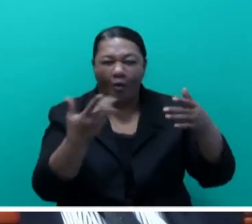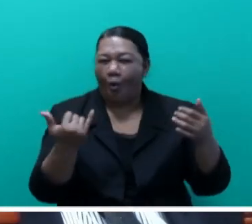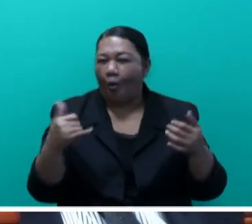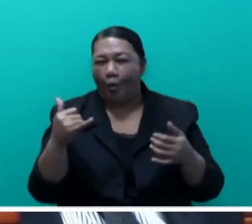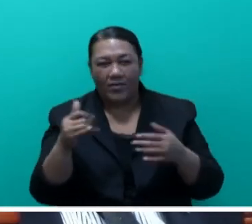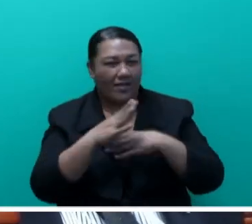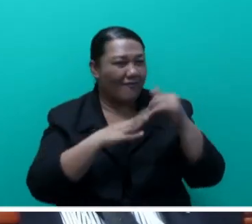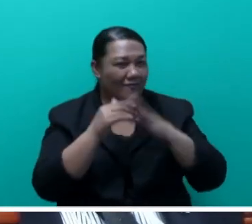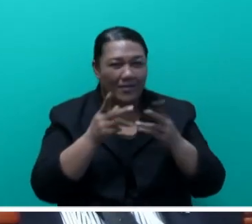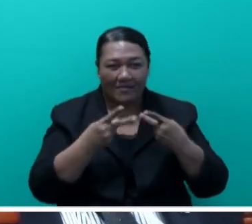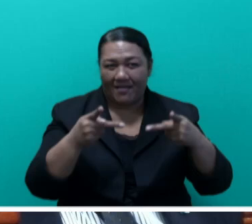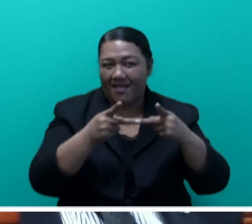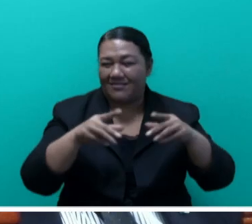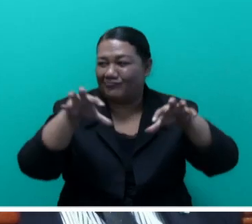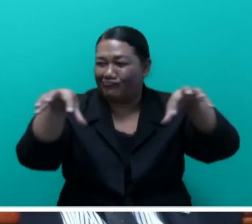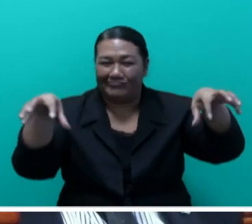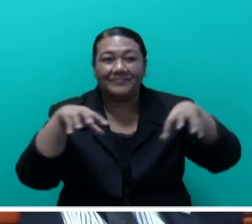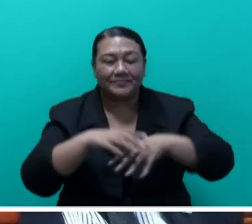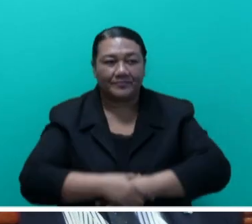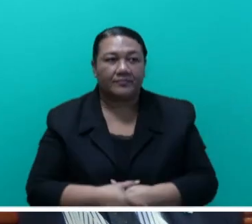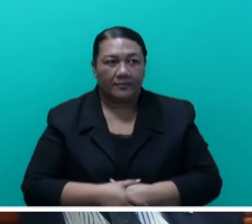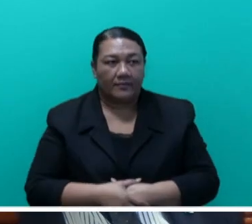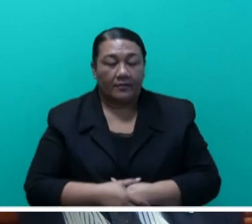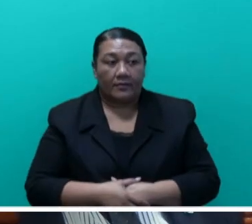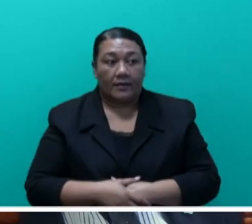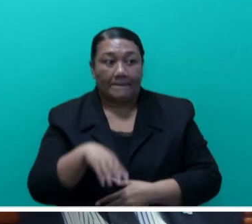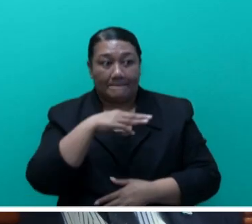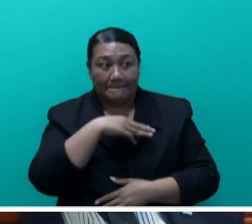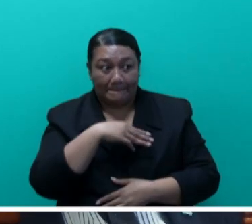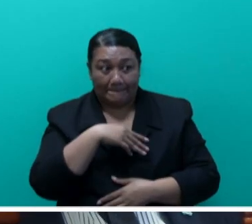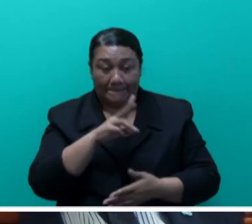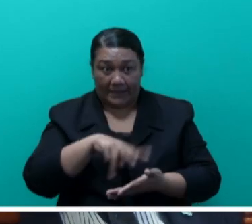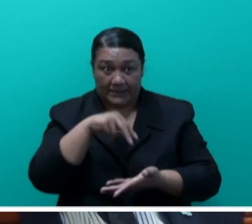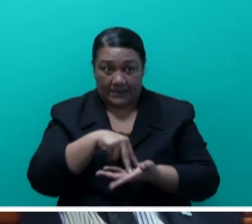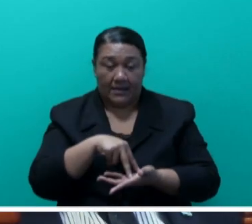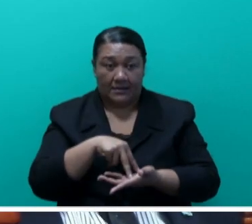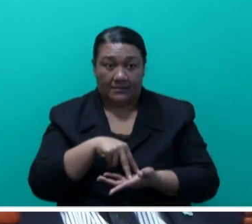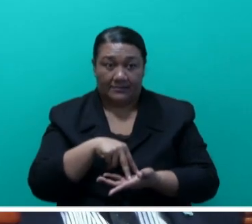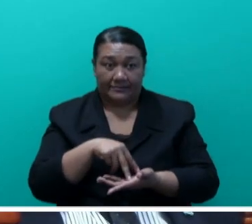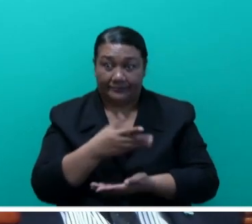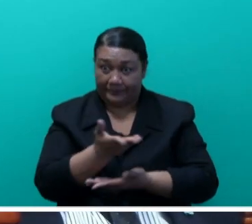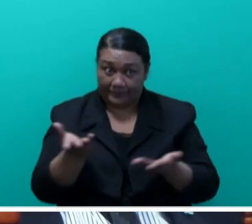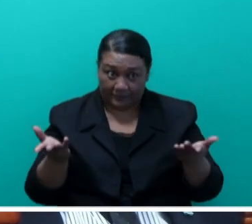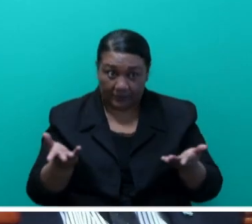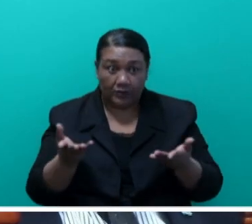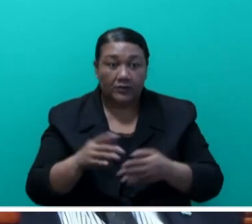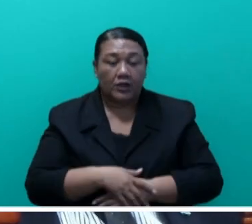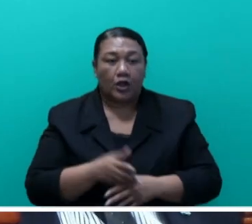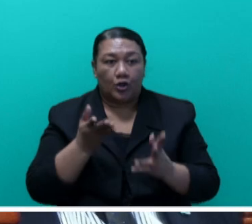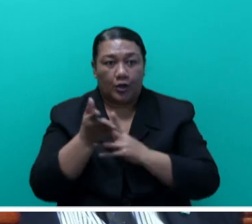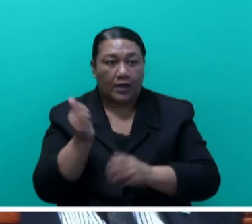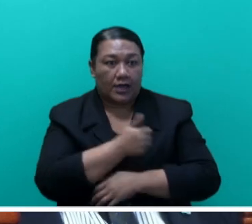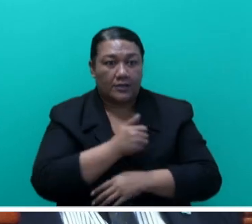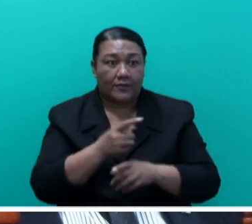It is with profound sense of duty and optimism that I stand before you today, through the grace of God,